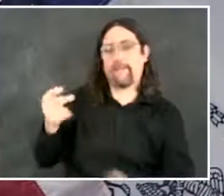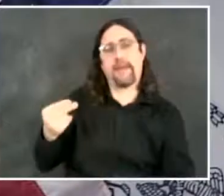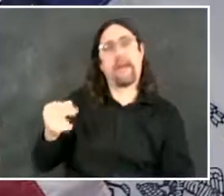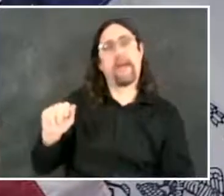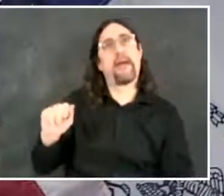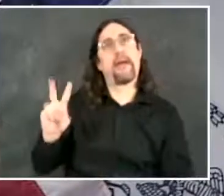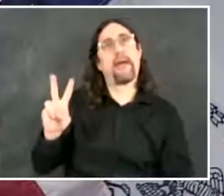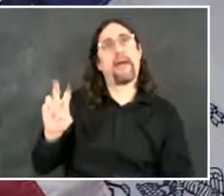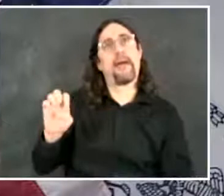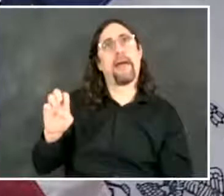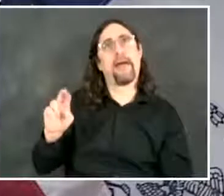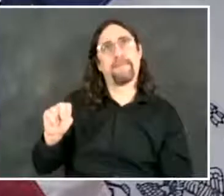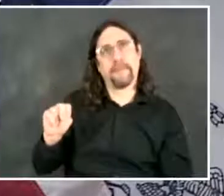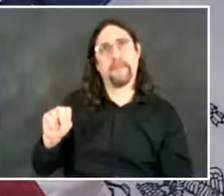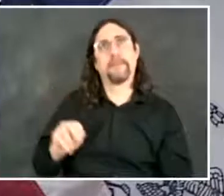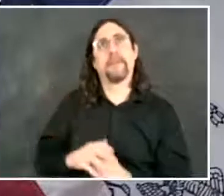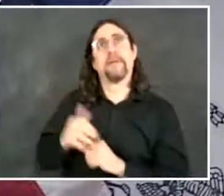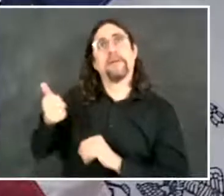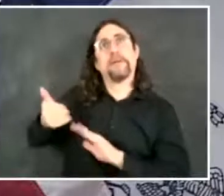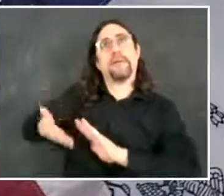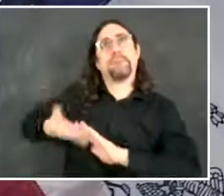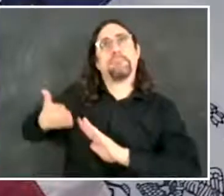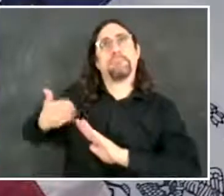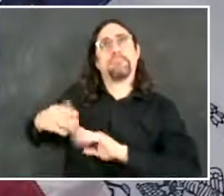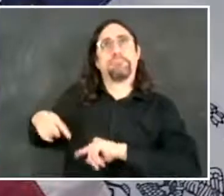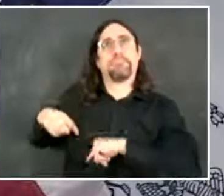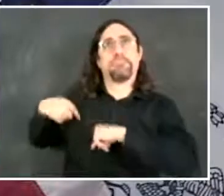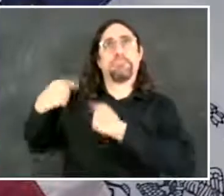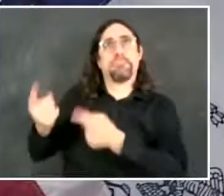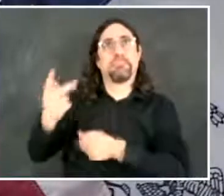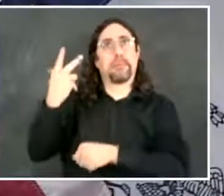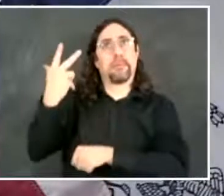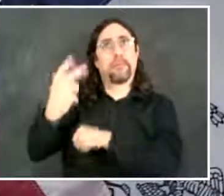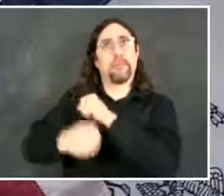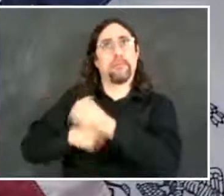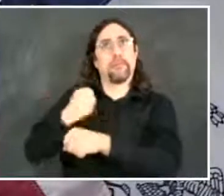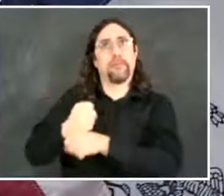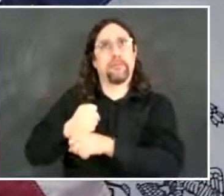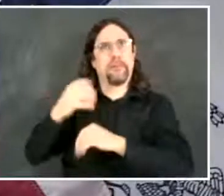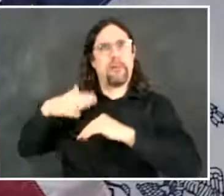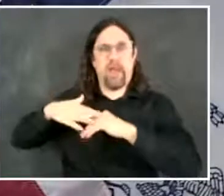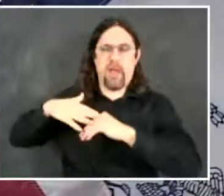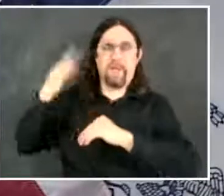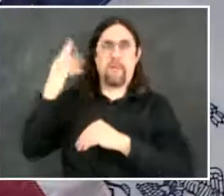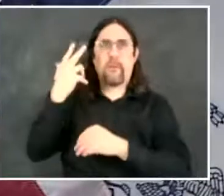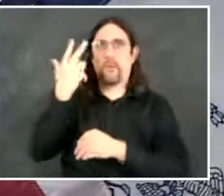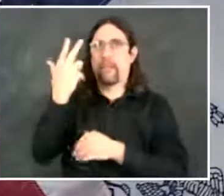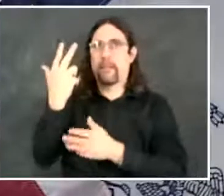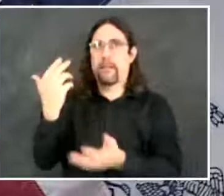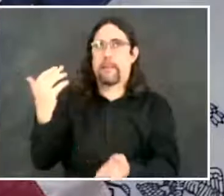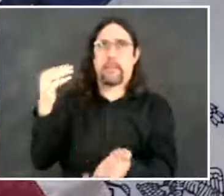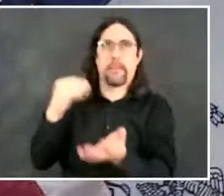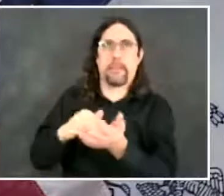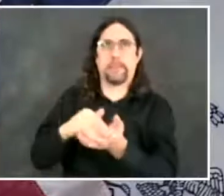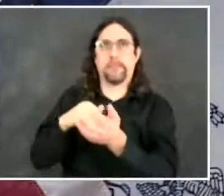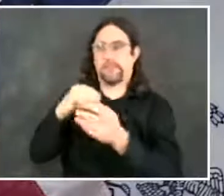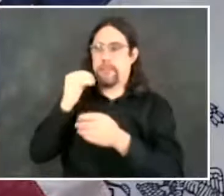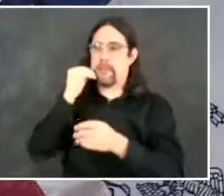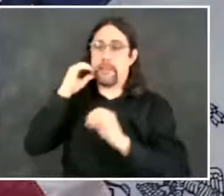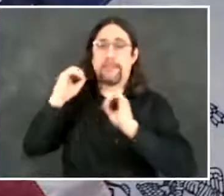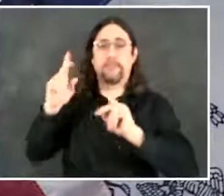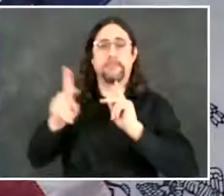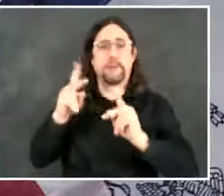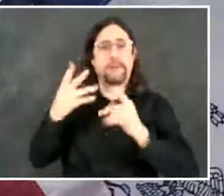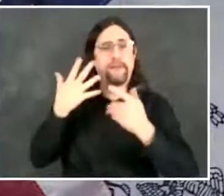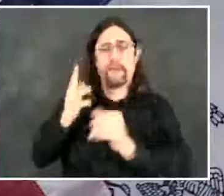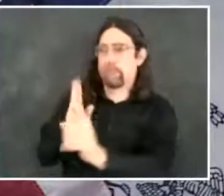went back to the streets. So I appreciate, and I think you're speaking from compassion, but the picture you're painting is one side